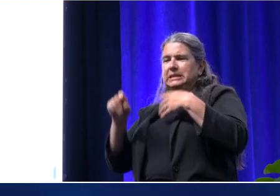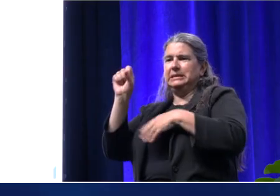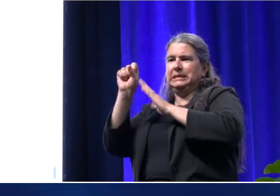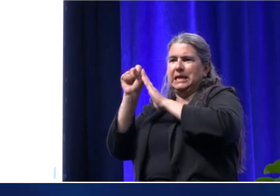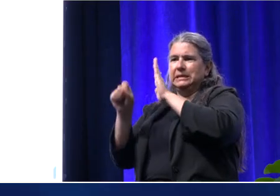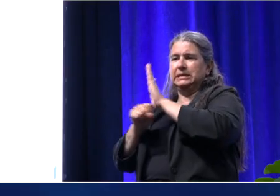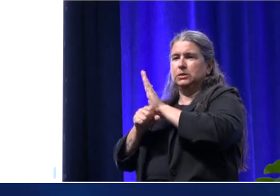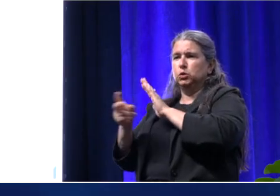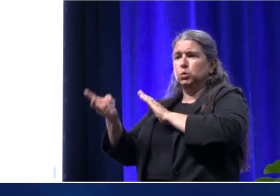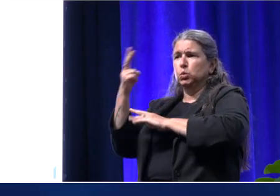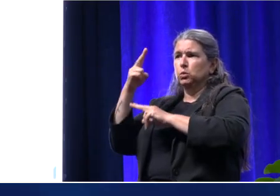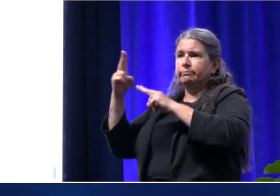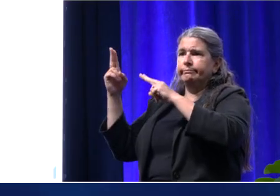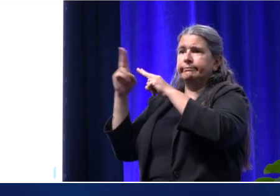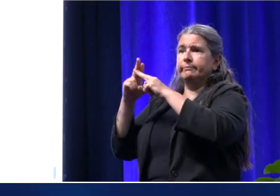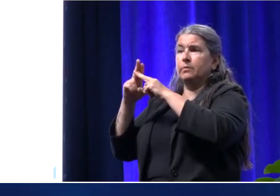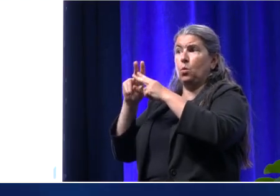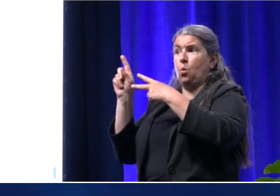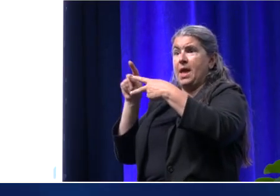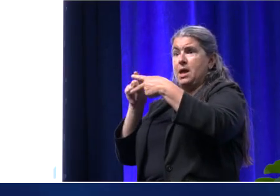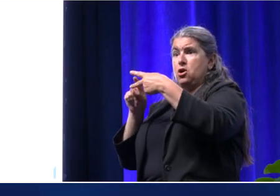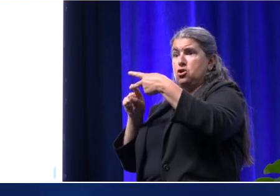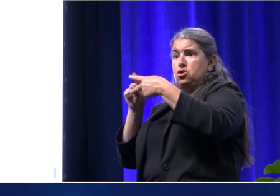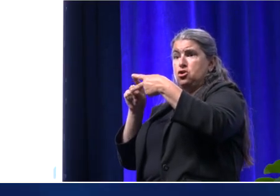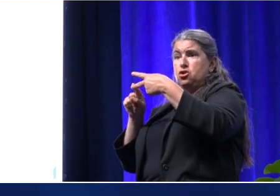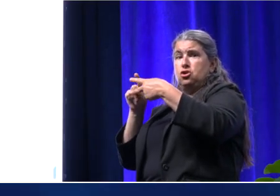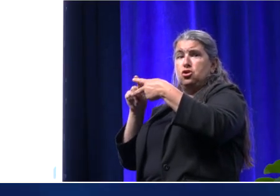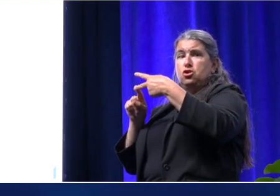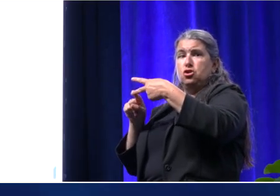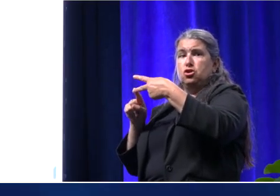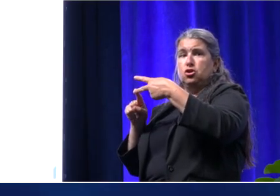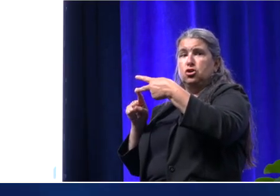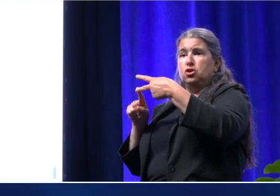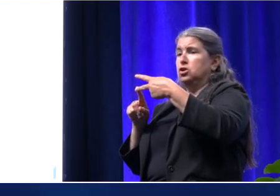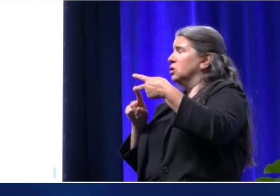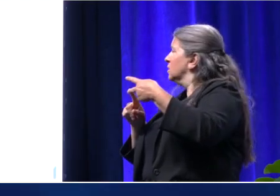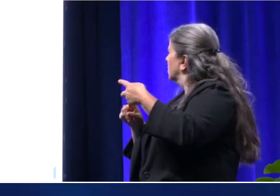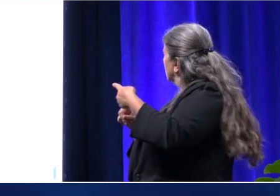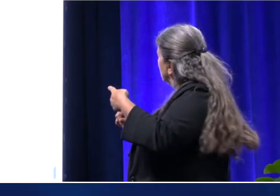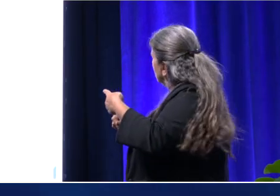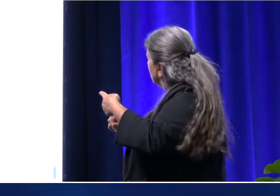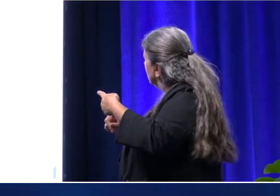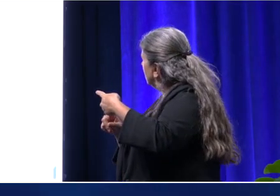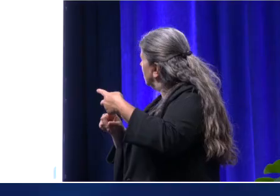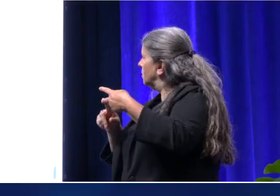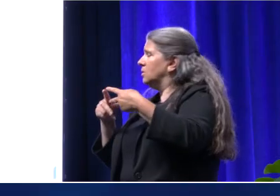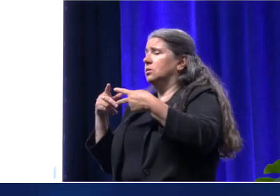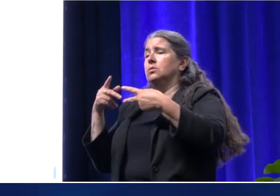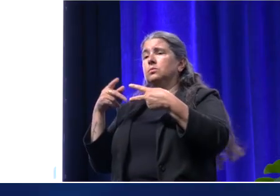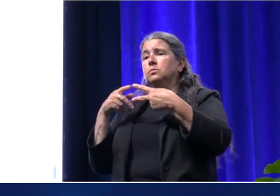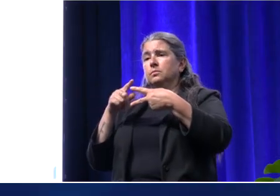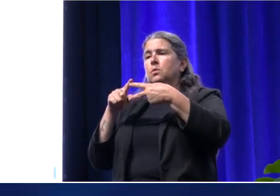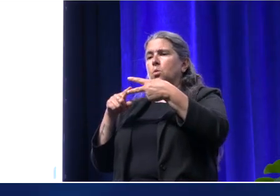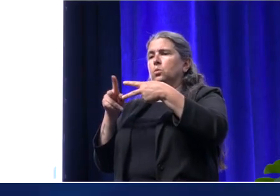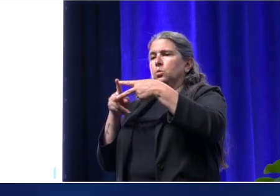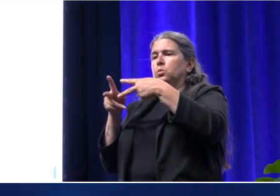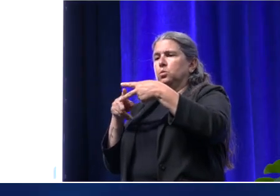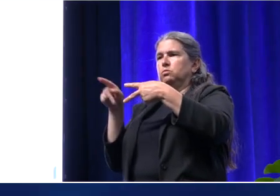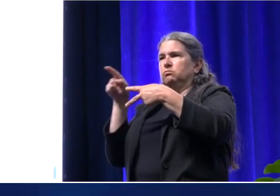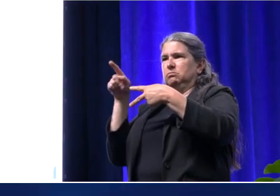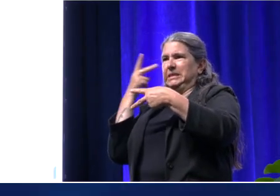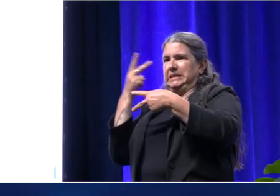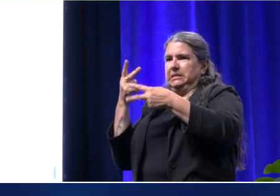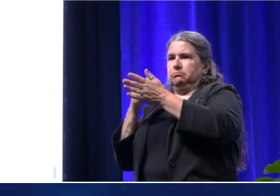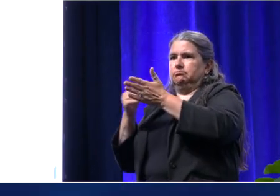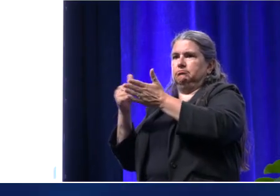protonitazine and metanitazine, are about the same potency as fentanyl, but nitazines are much harder to detect. I'm sorry,